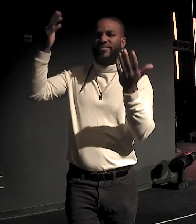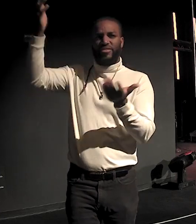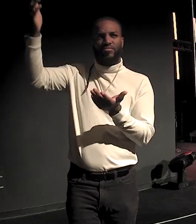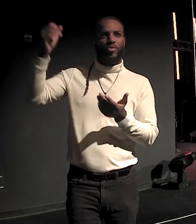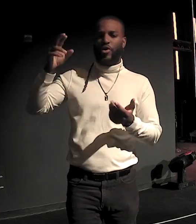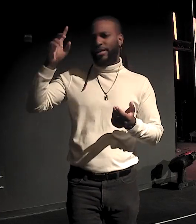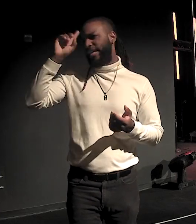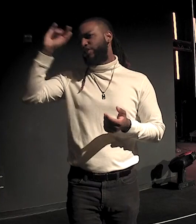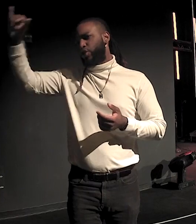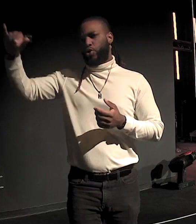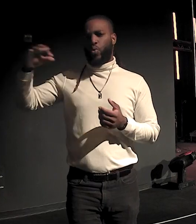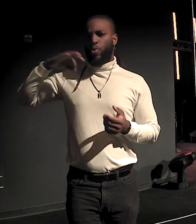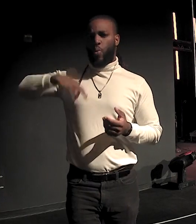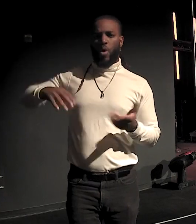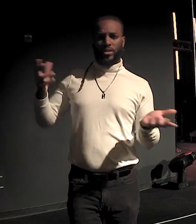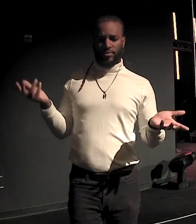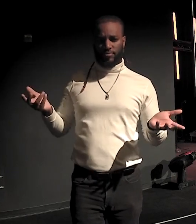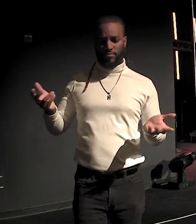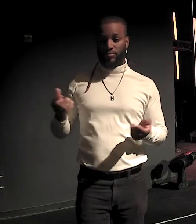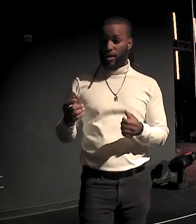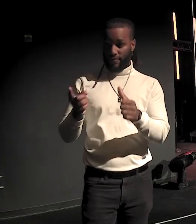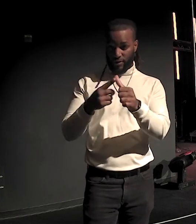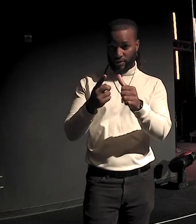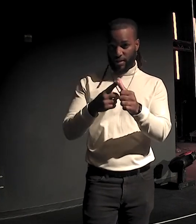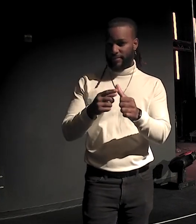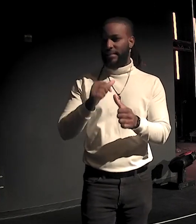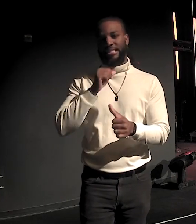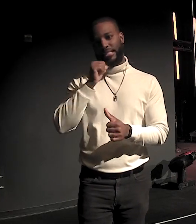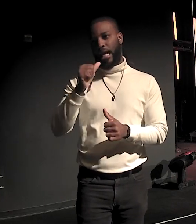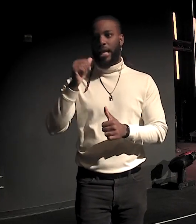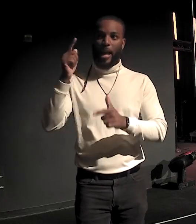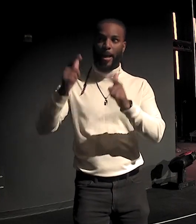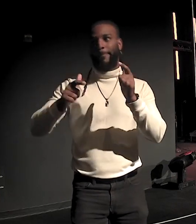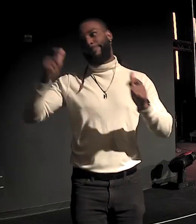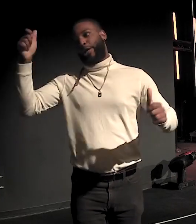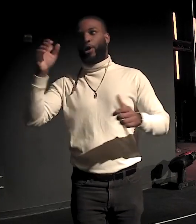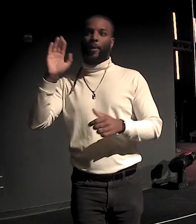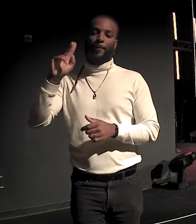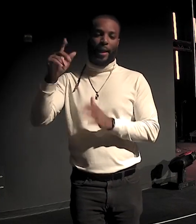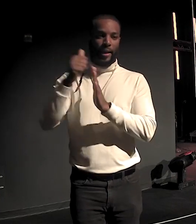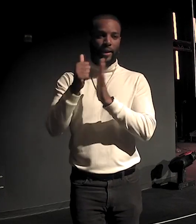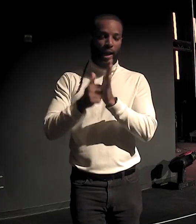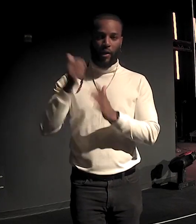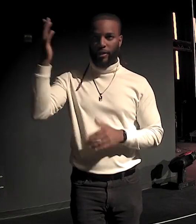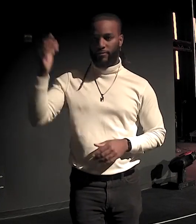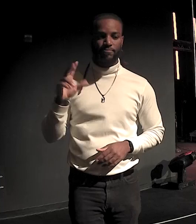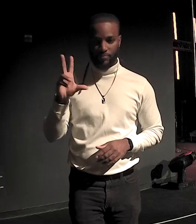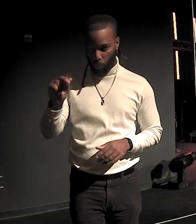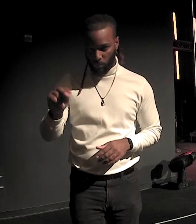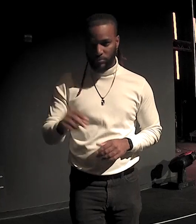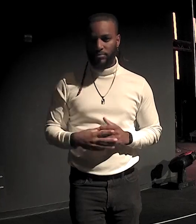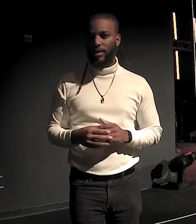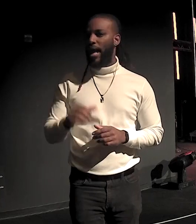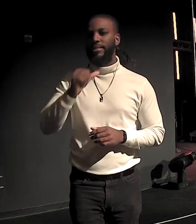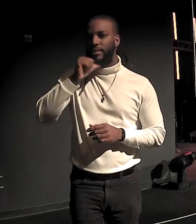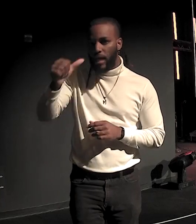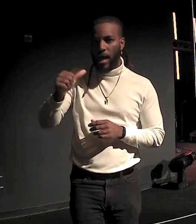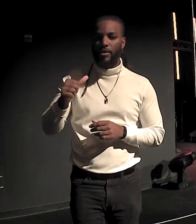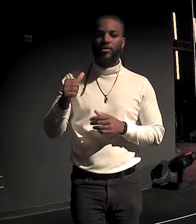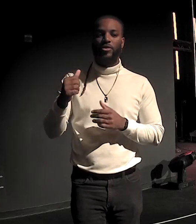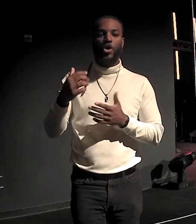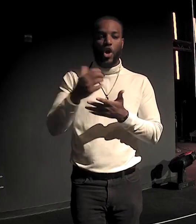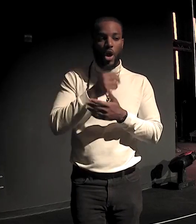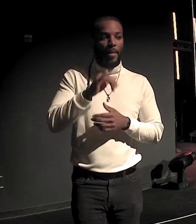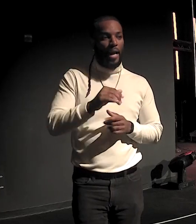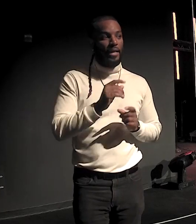eternal rewards? Well, first off, it's not a bigger heavenly bank account, and it's not earned by